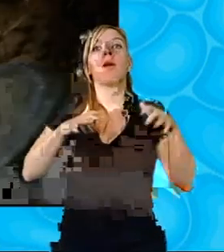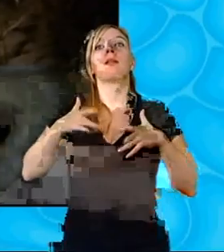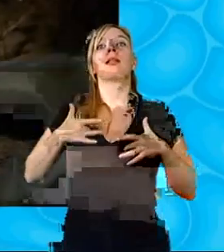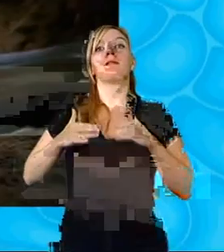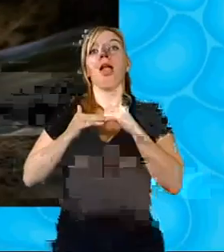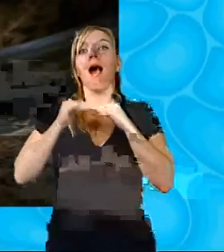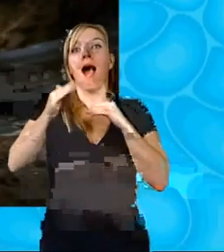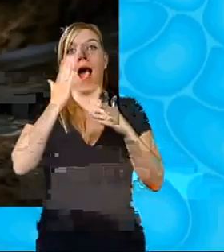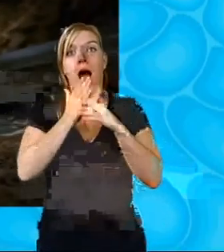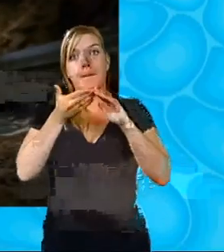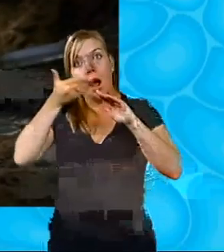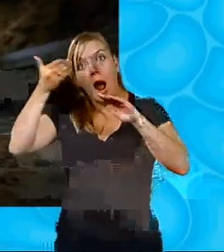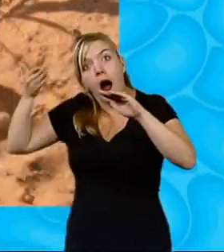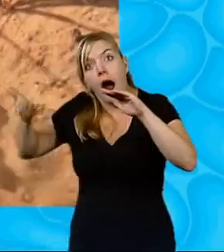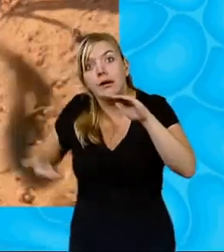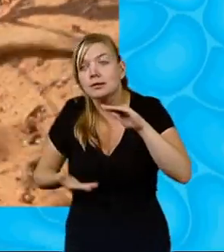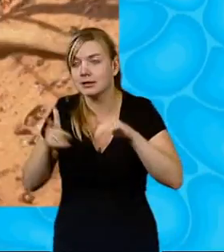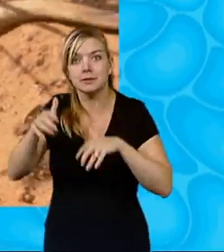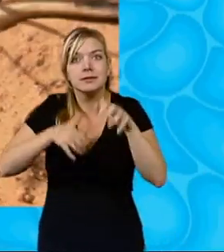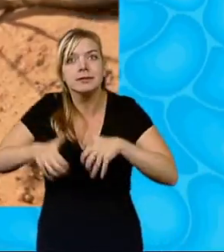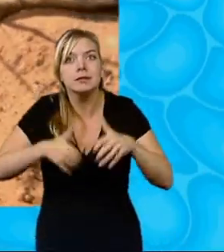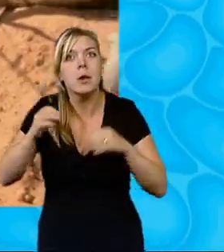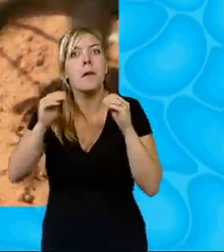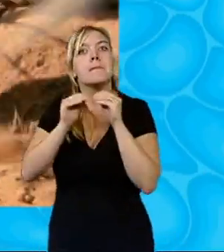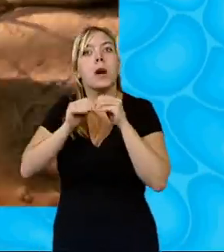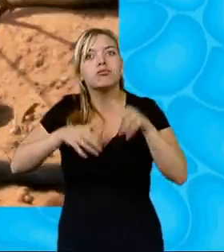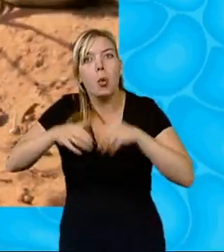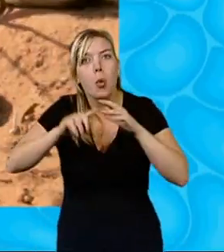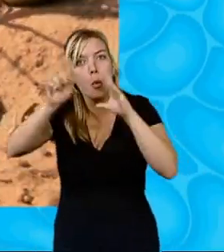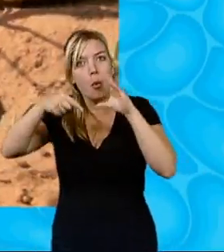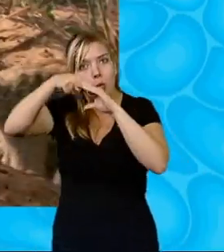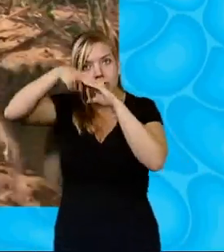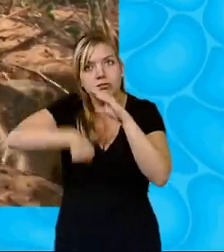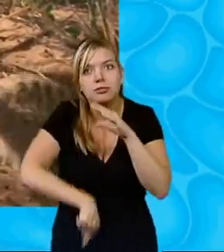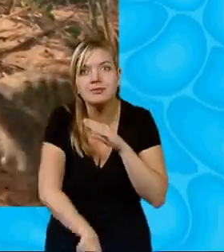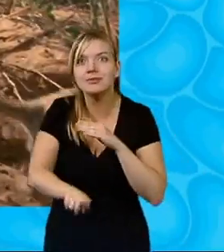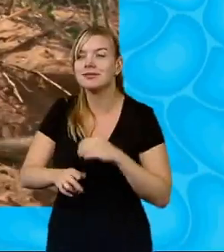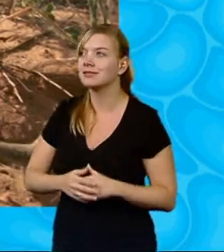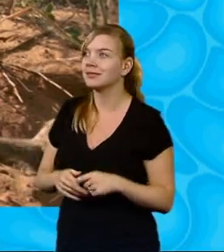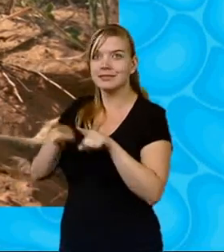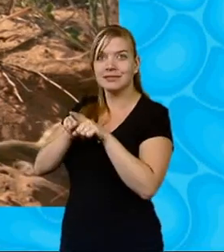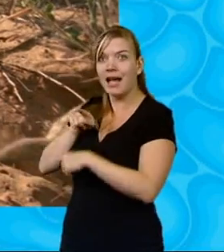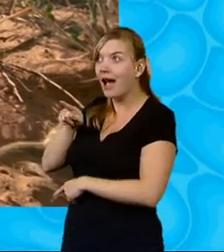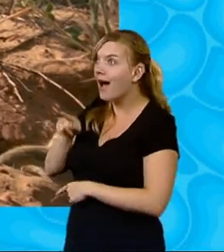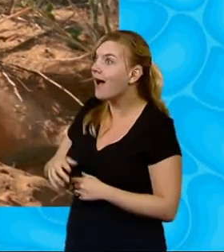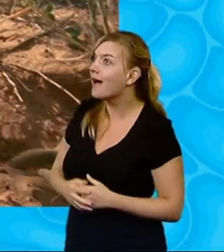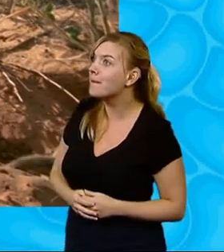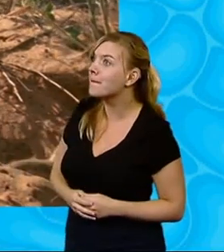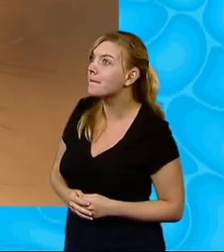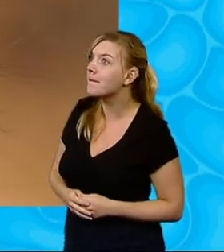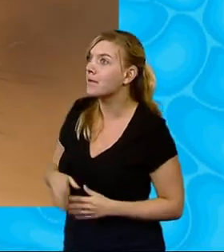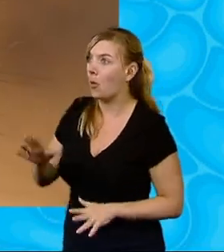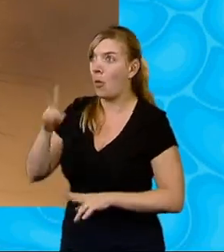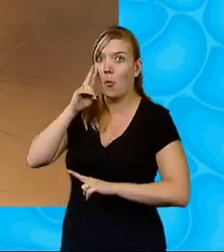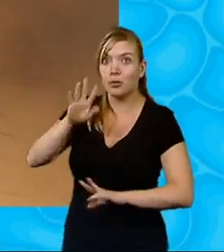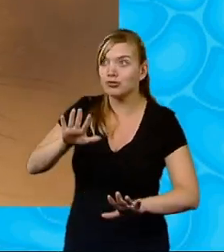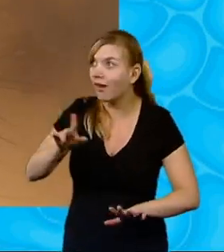it. They dig holes called burrows, like these meerkats. Whoa, look out behind you there,